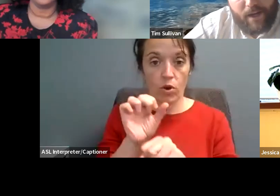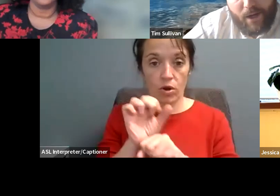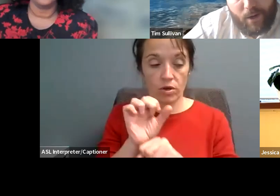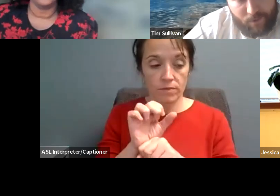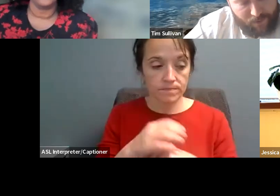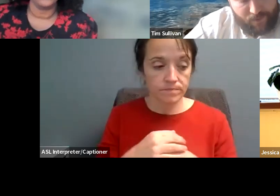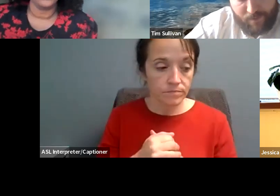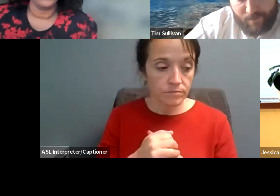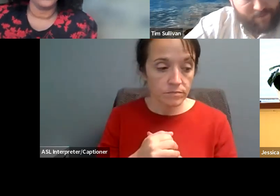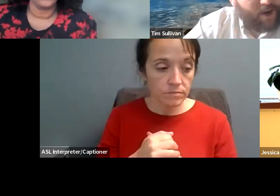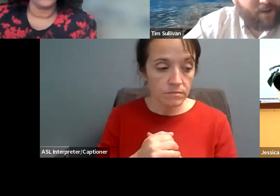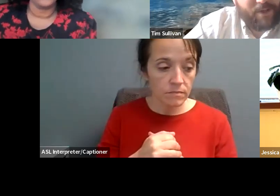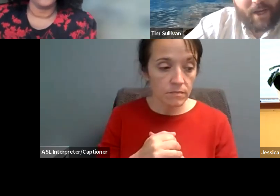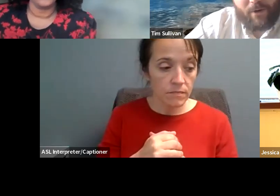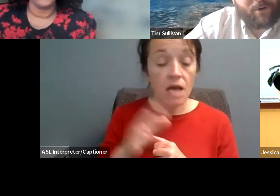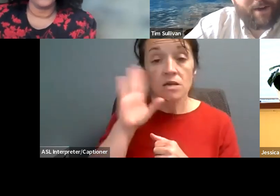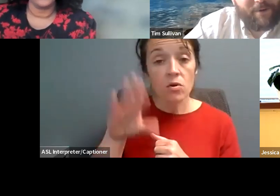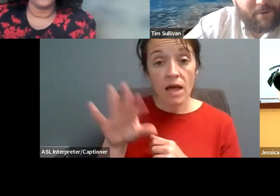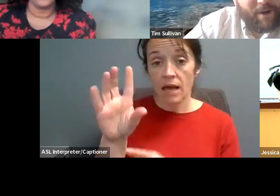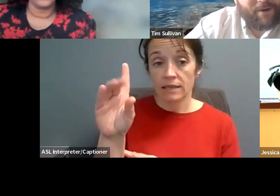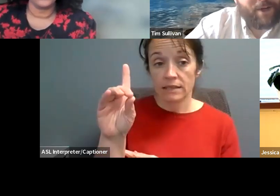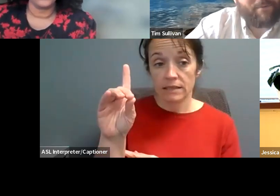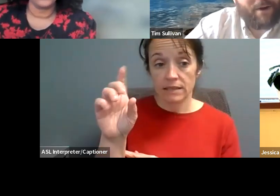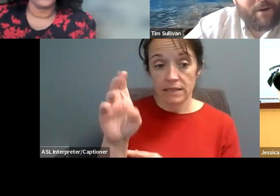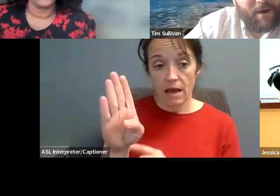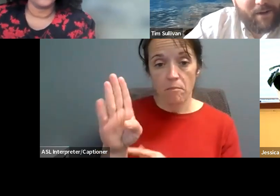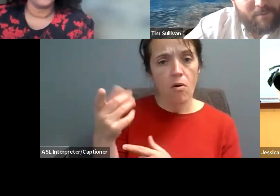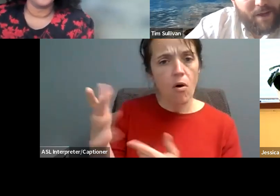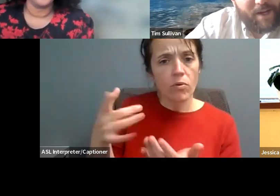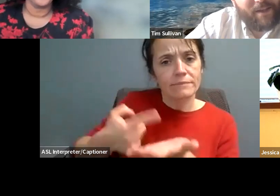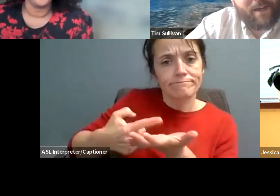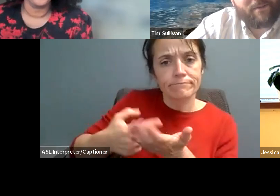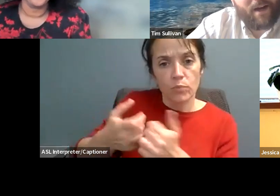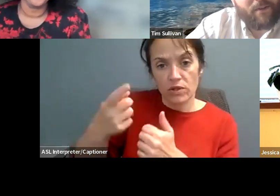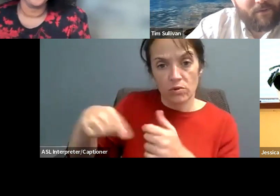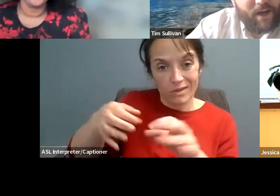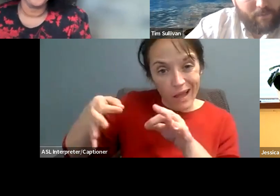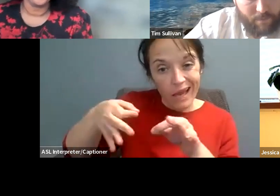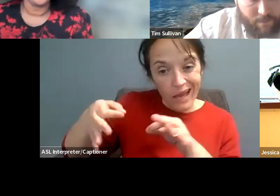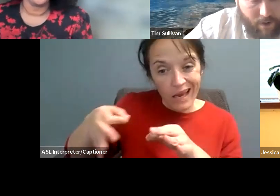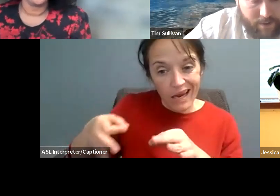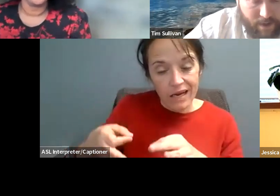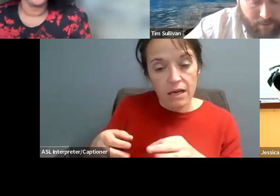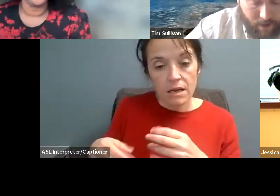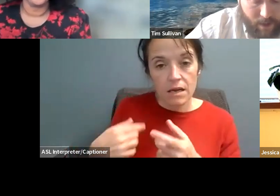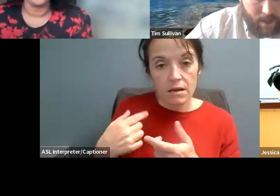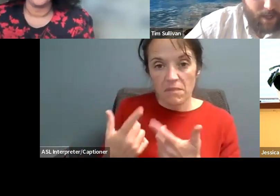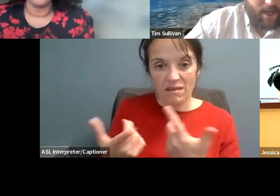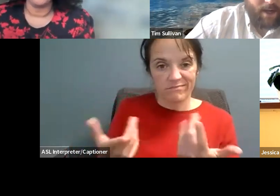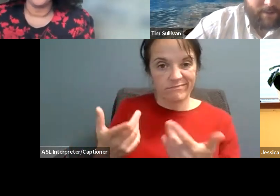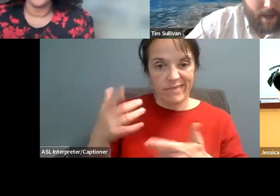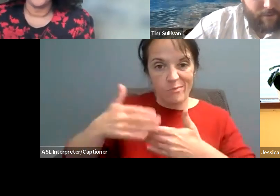and I honestly could never do a better job than her about explaining the ins and outs of that process,